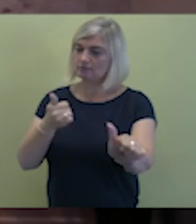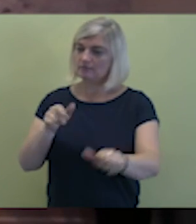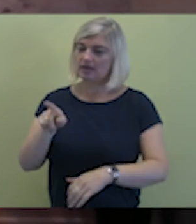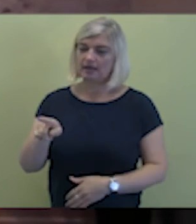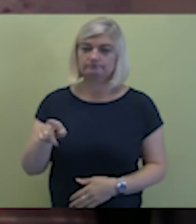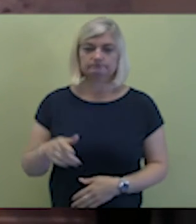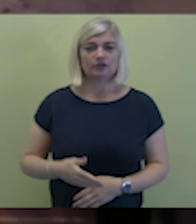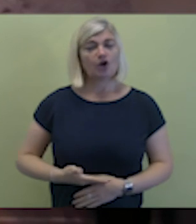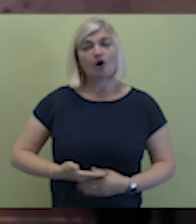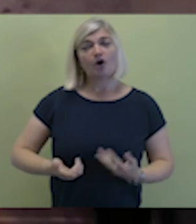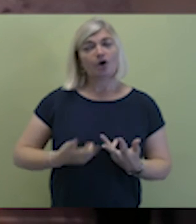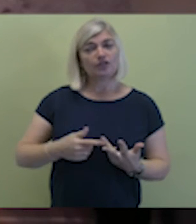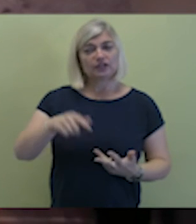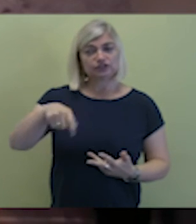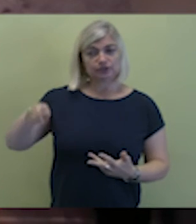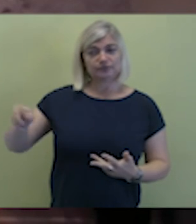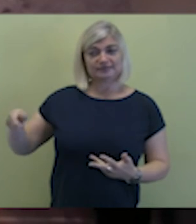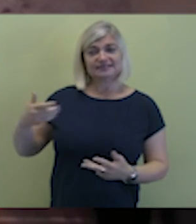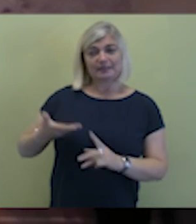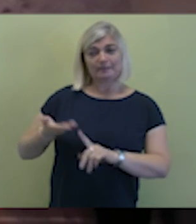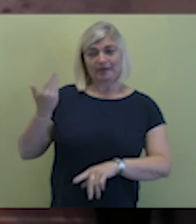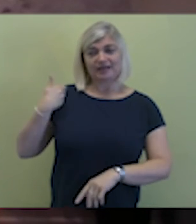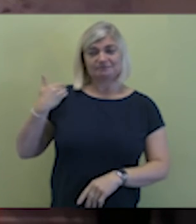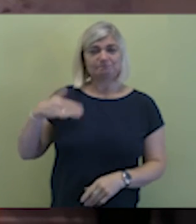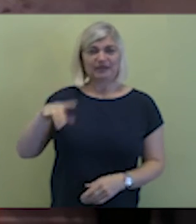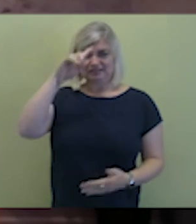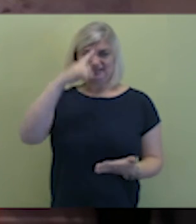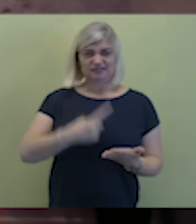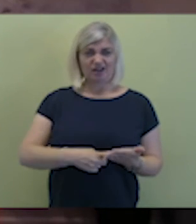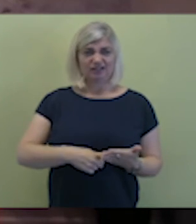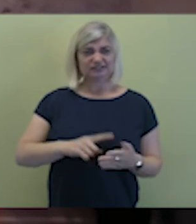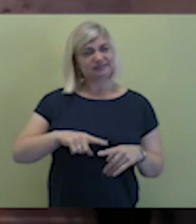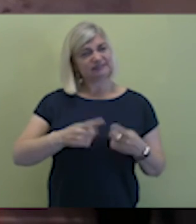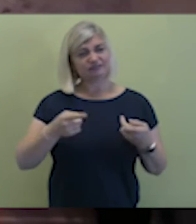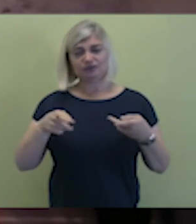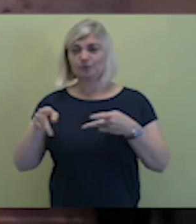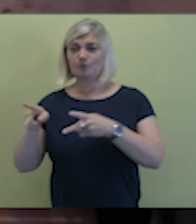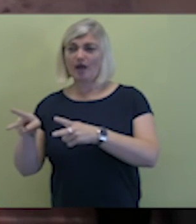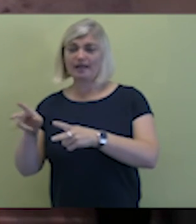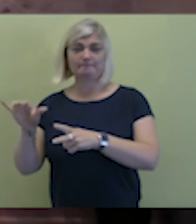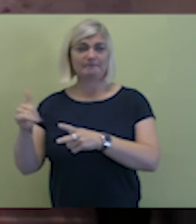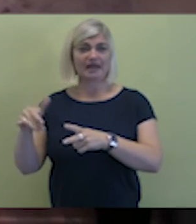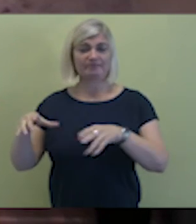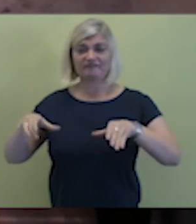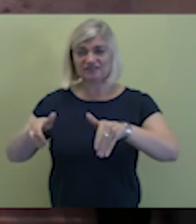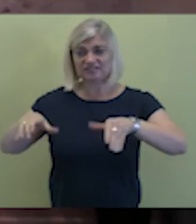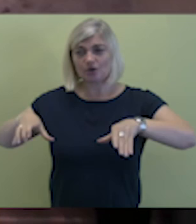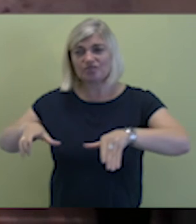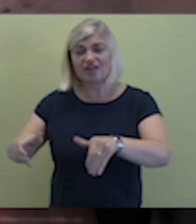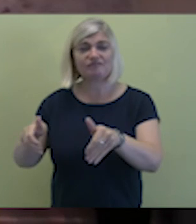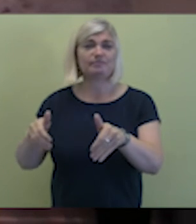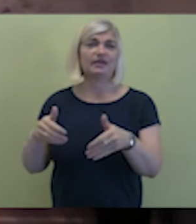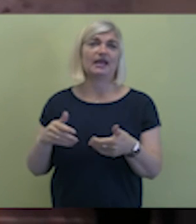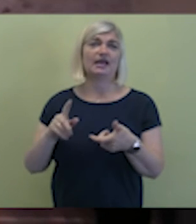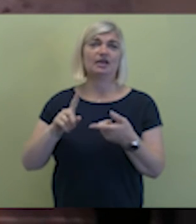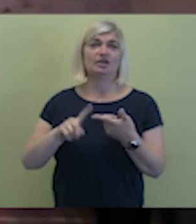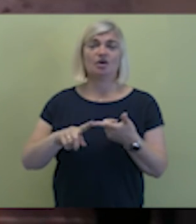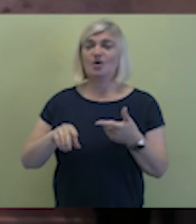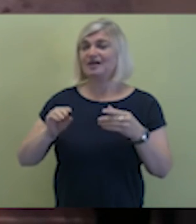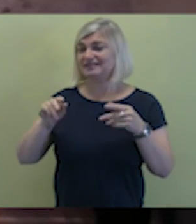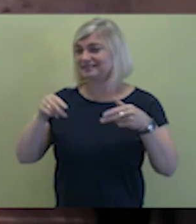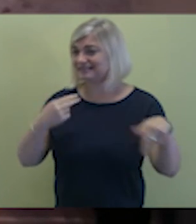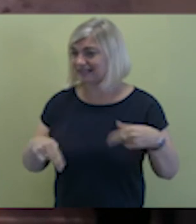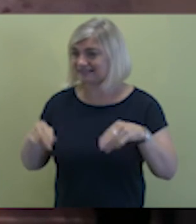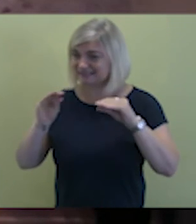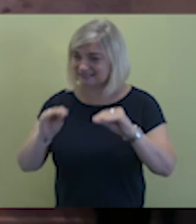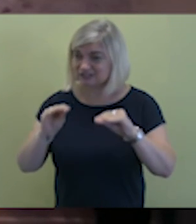in the past that completely diversify and decide to go off, do things like physiotherapy. They may want to go into dance teaching, and